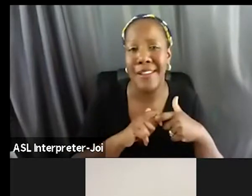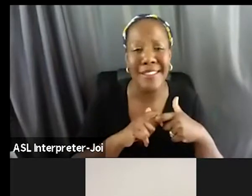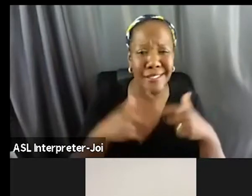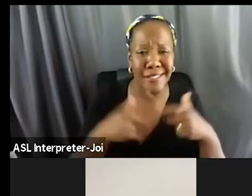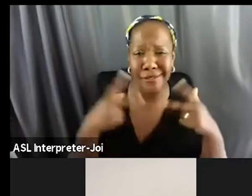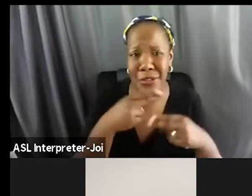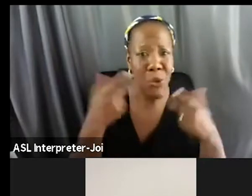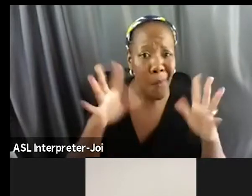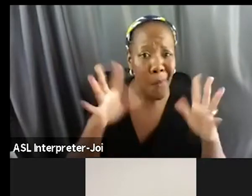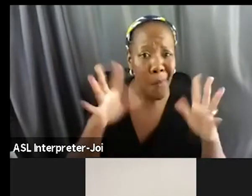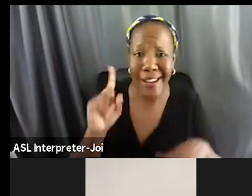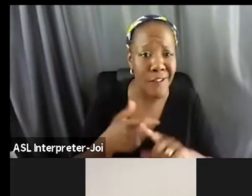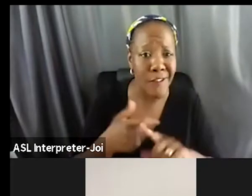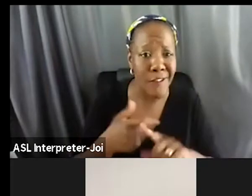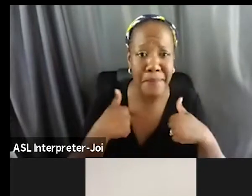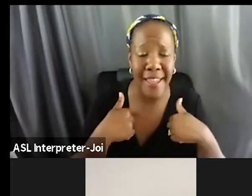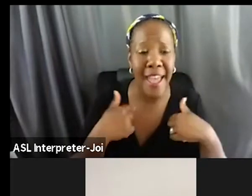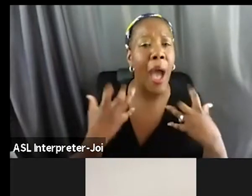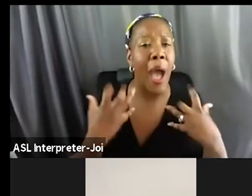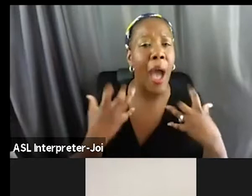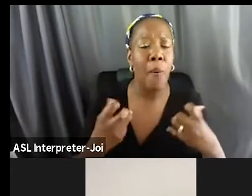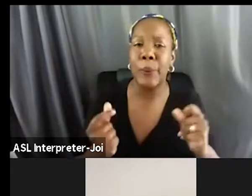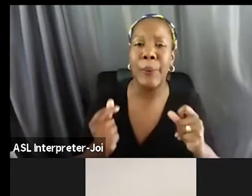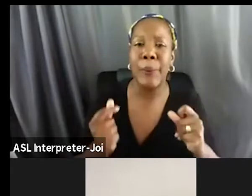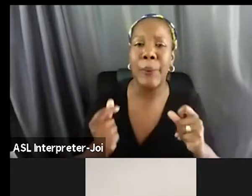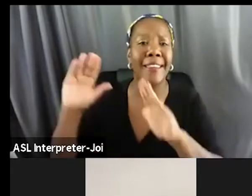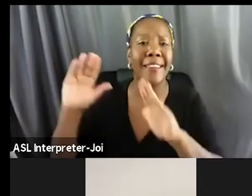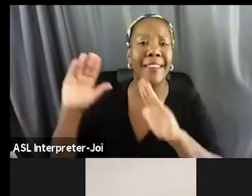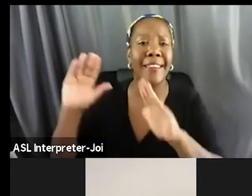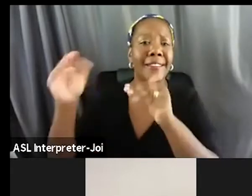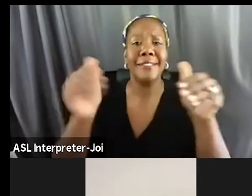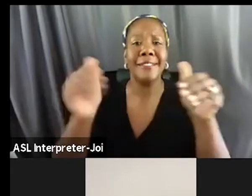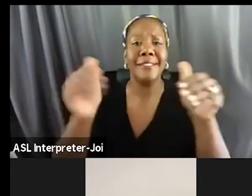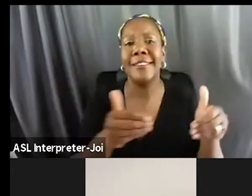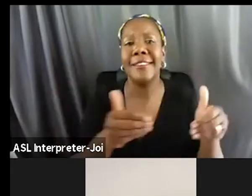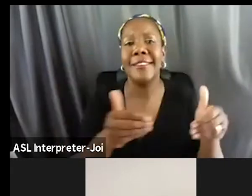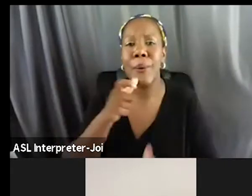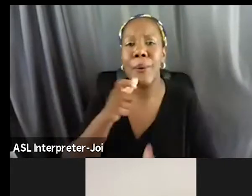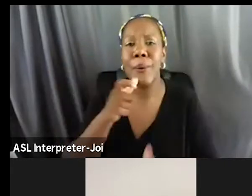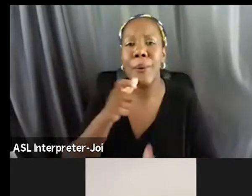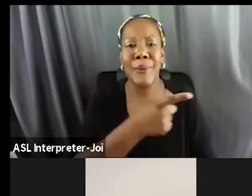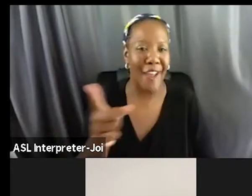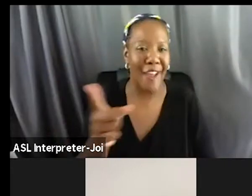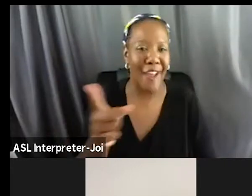just like to just go around real quick and have folks introduce themselves to you.